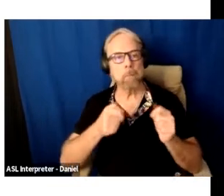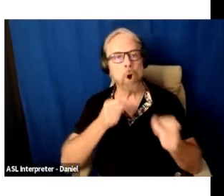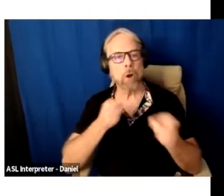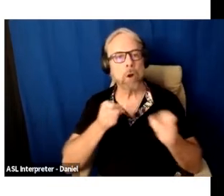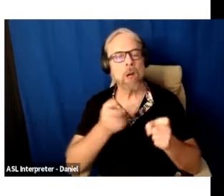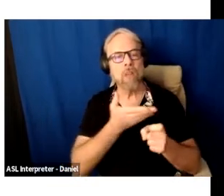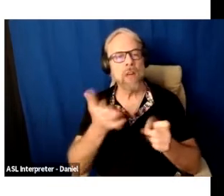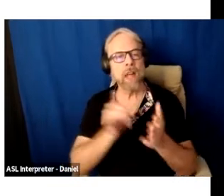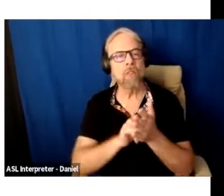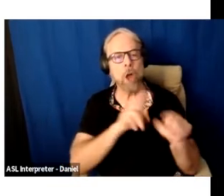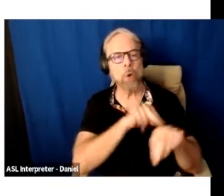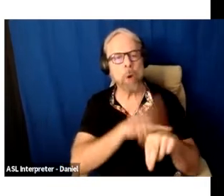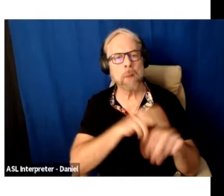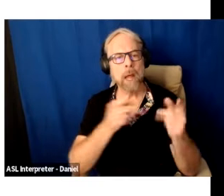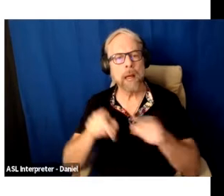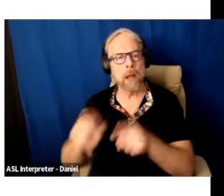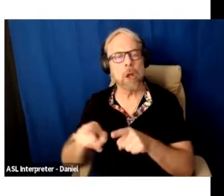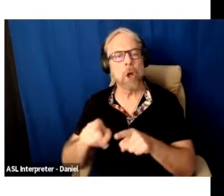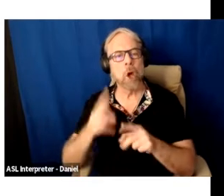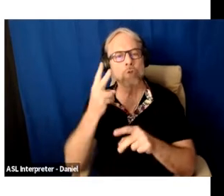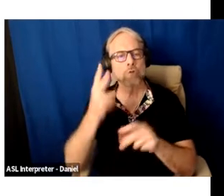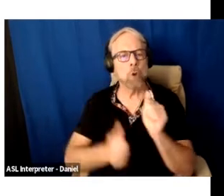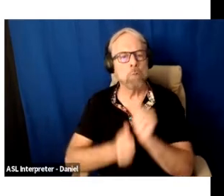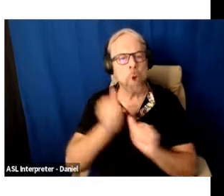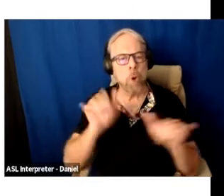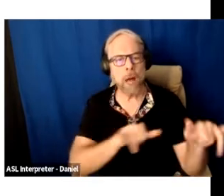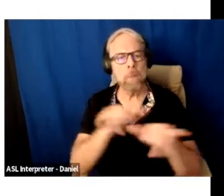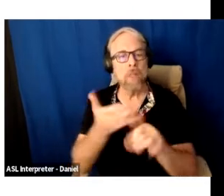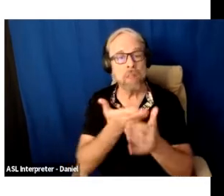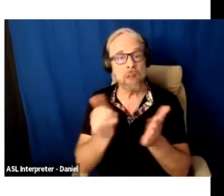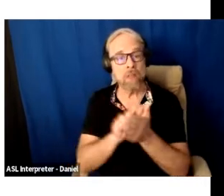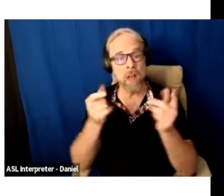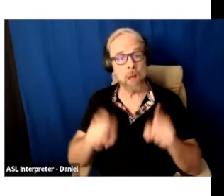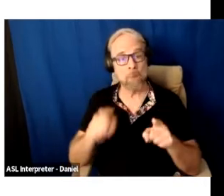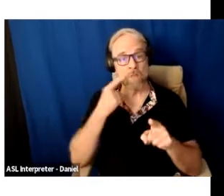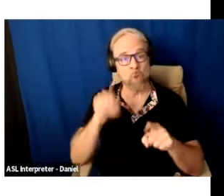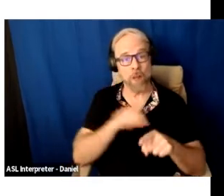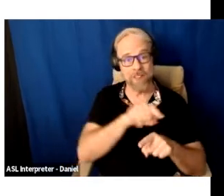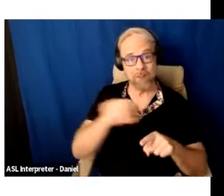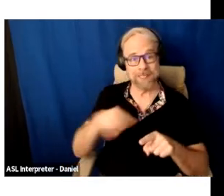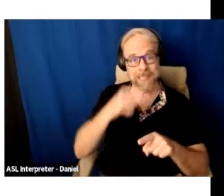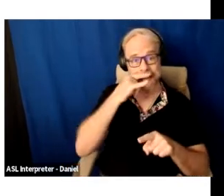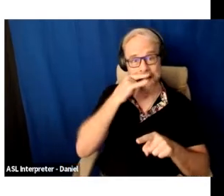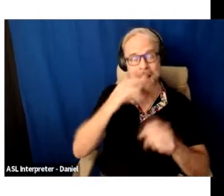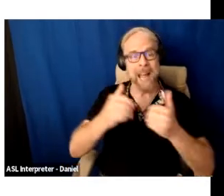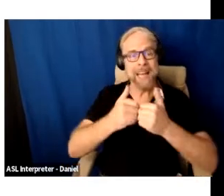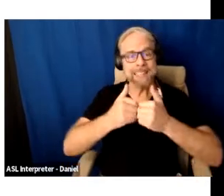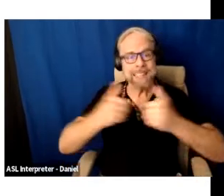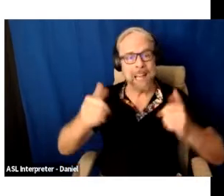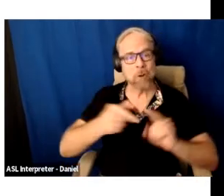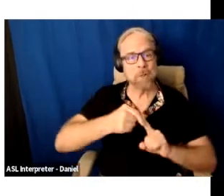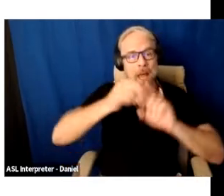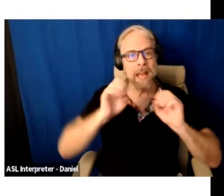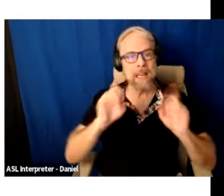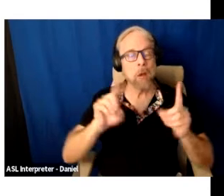typically happen. And the two most common things that happen for those kids are segregated special education,